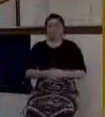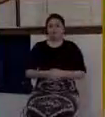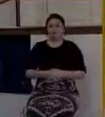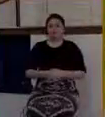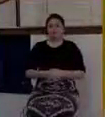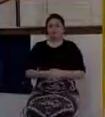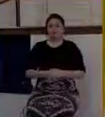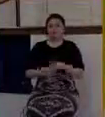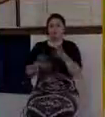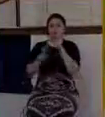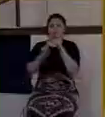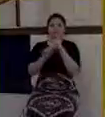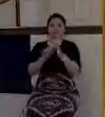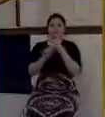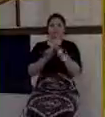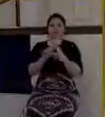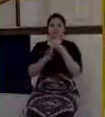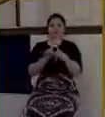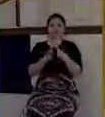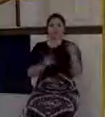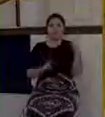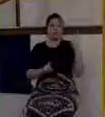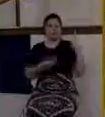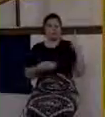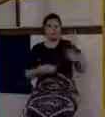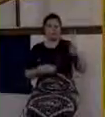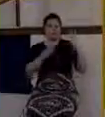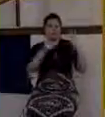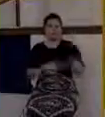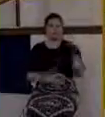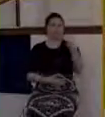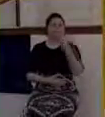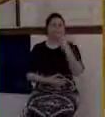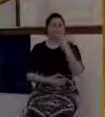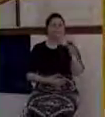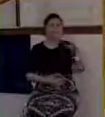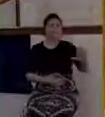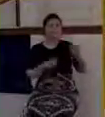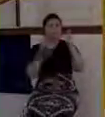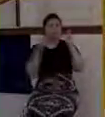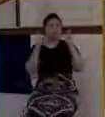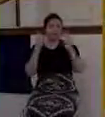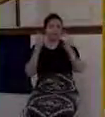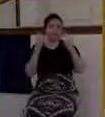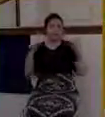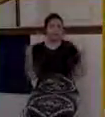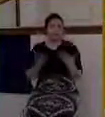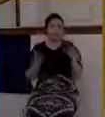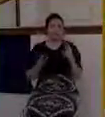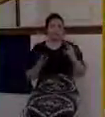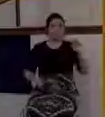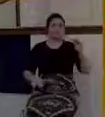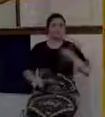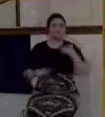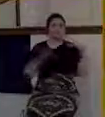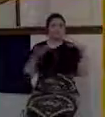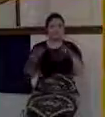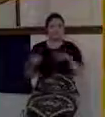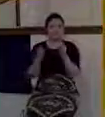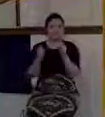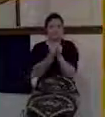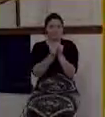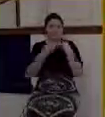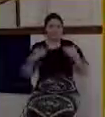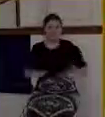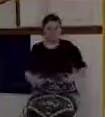said of them, but the doctrine of the Sadducees is this, that souls die with the bodies. That's what they believe. When your body dies, your